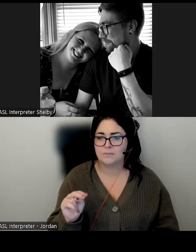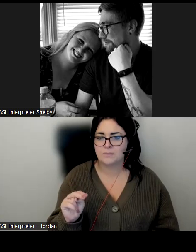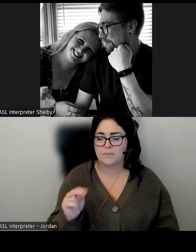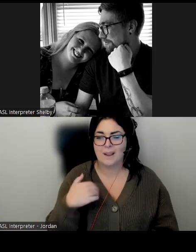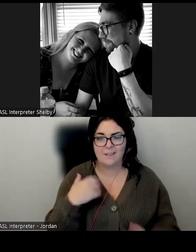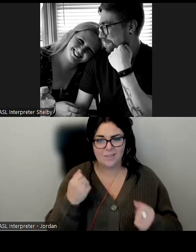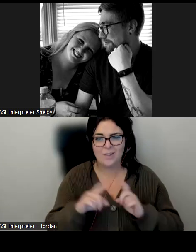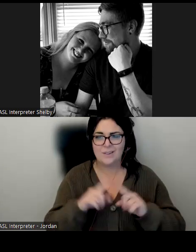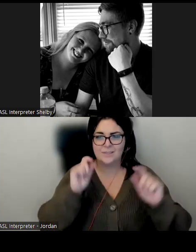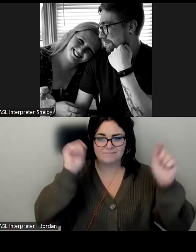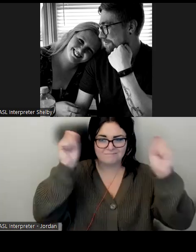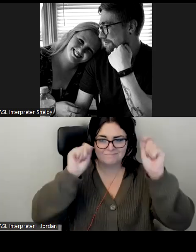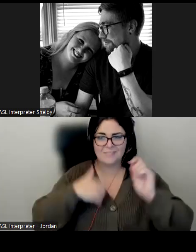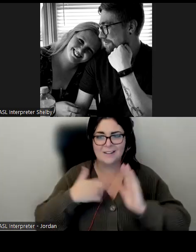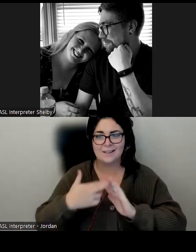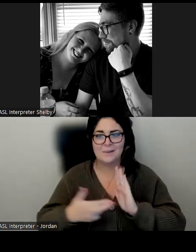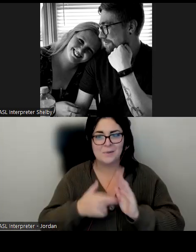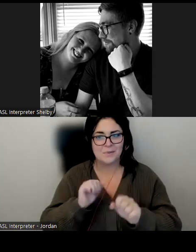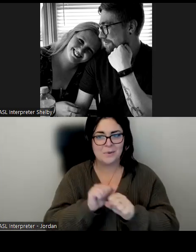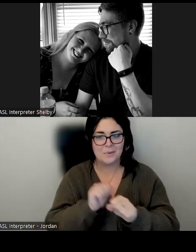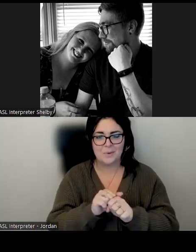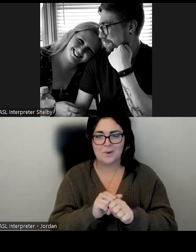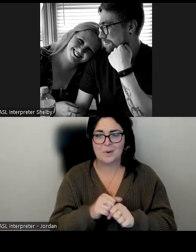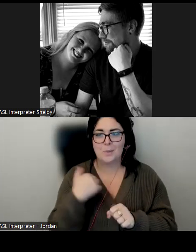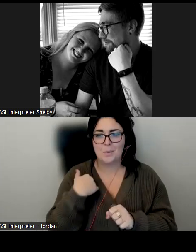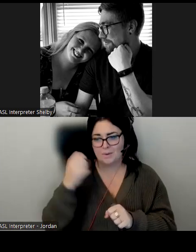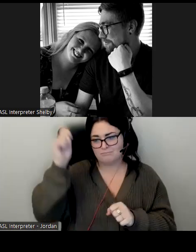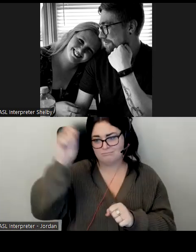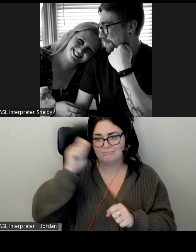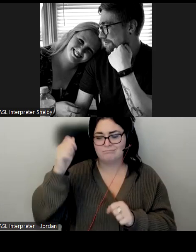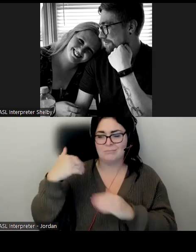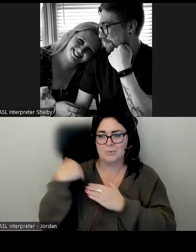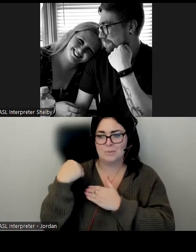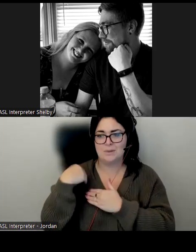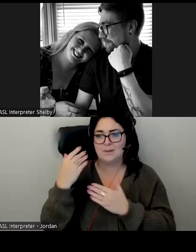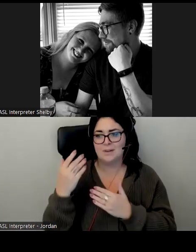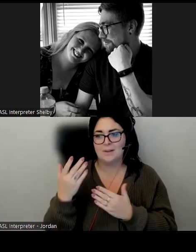different hats in my role. And one of the hats that I wear is both, providing,